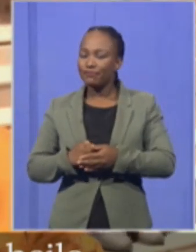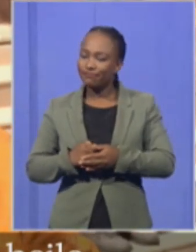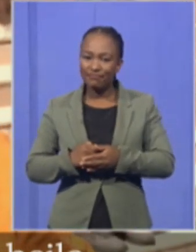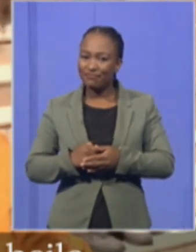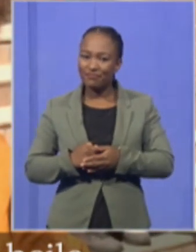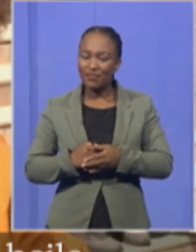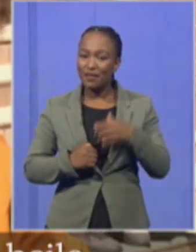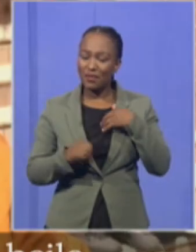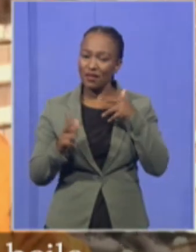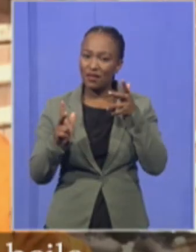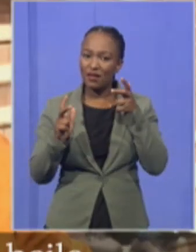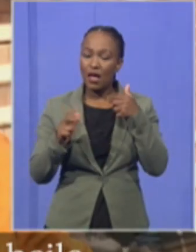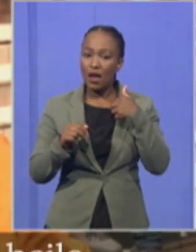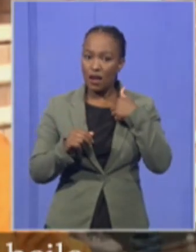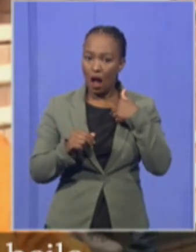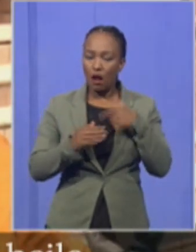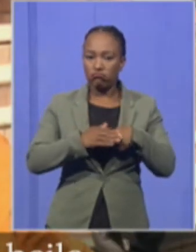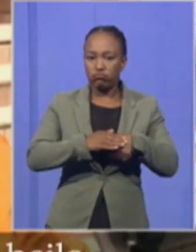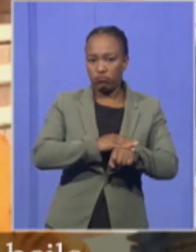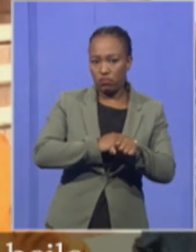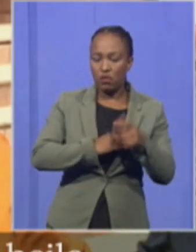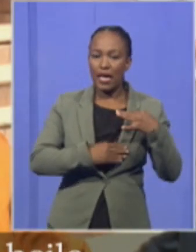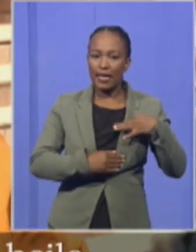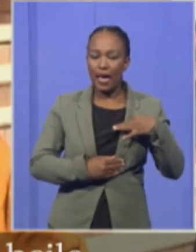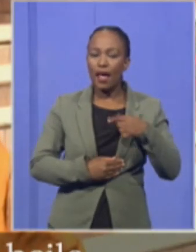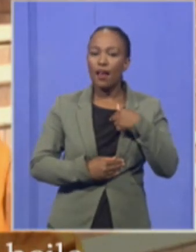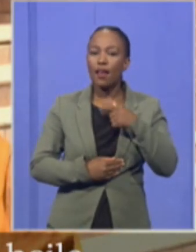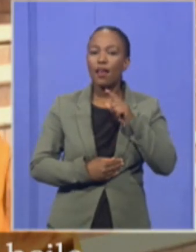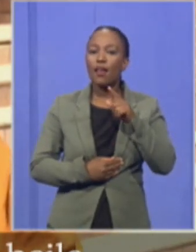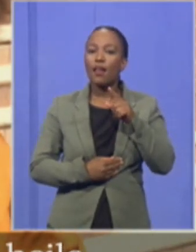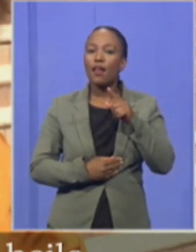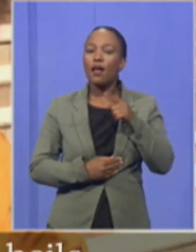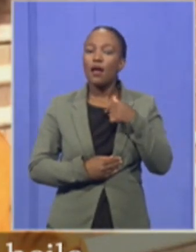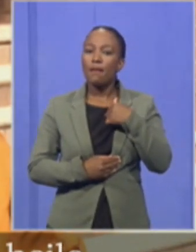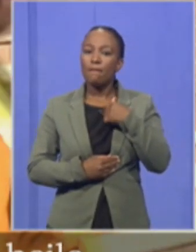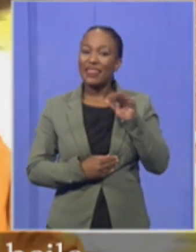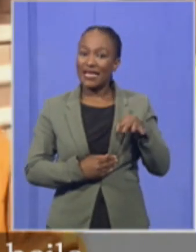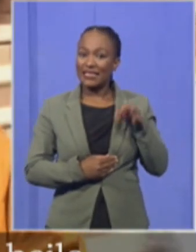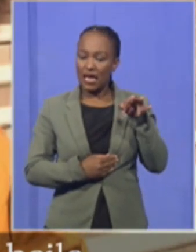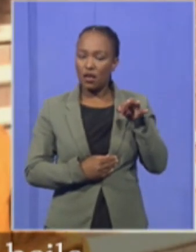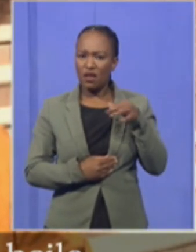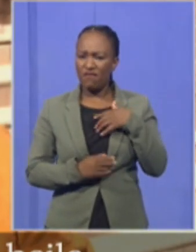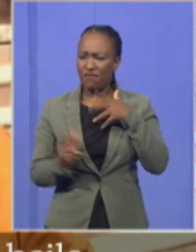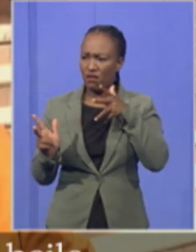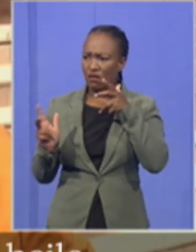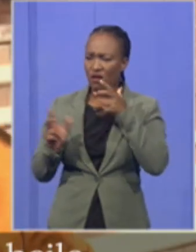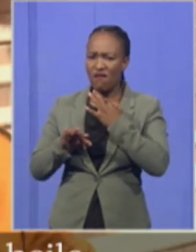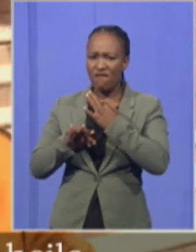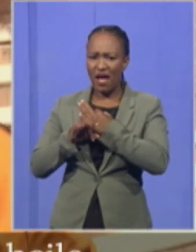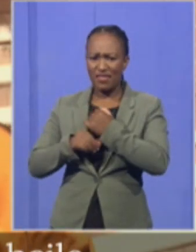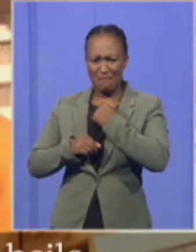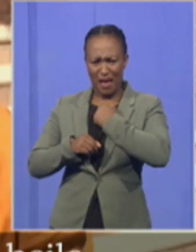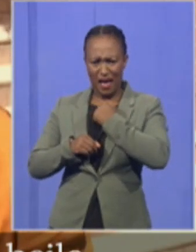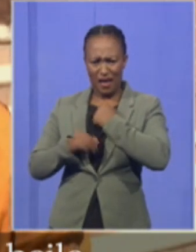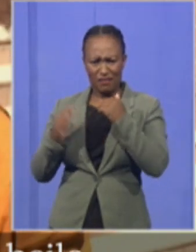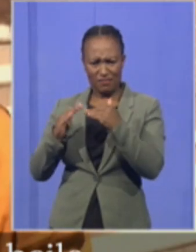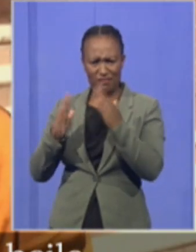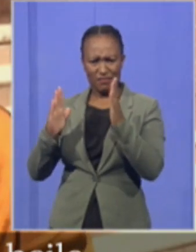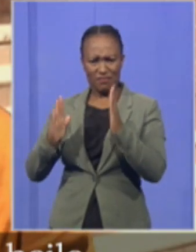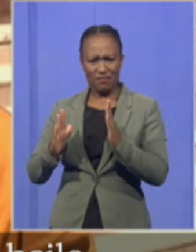jwalo ka ke re ke metswetseng ke na le ngwana ka o moholo 13 years. Imagine ha ke tlo fumana ntho e jwalo ka ntate ke reng ke wa lelapa laka e ke reng